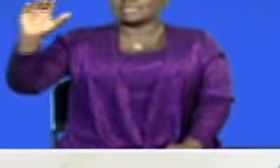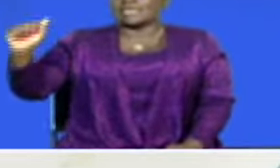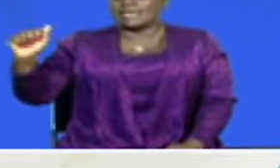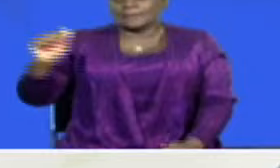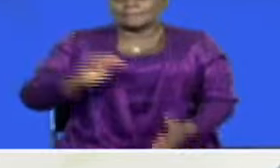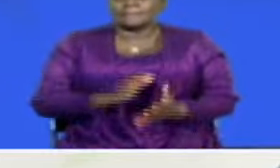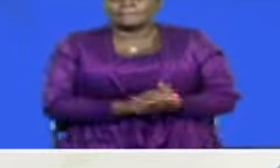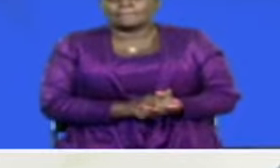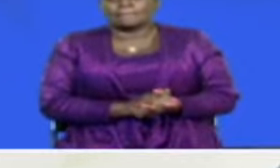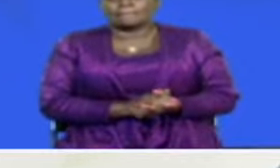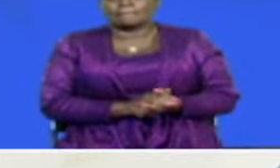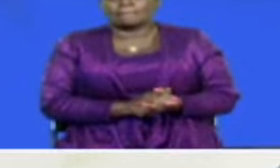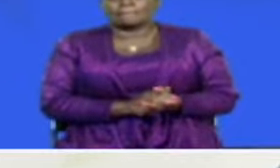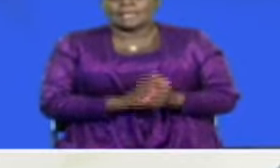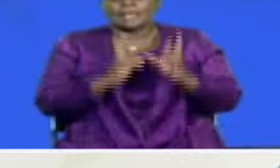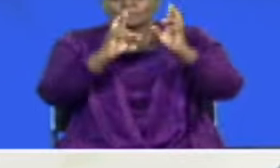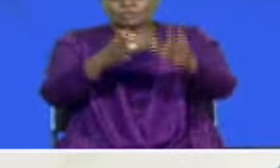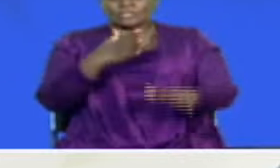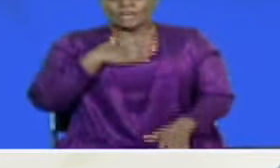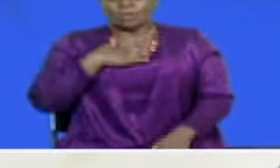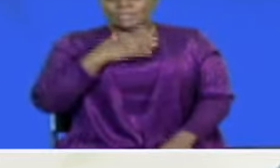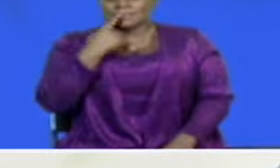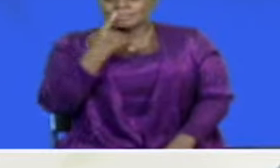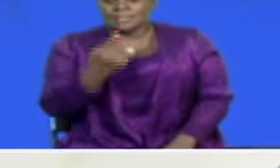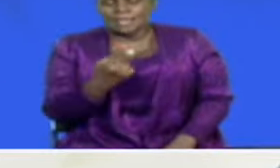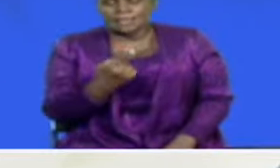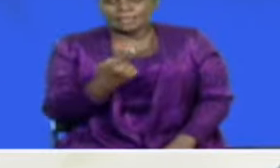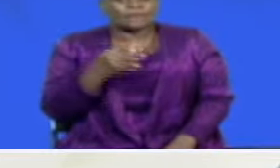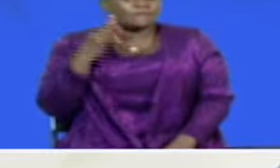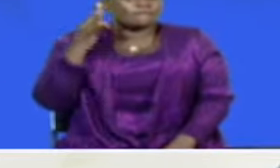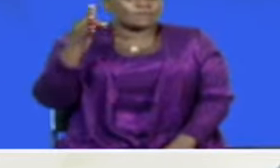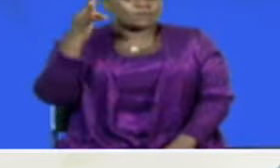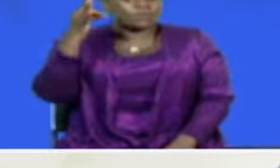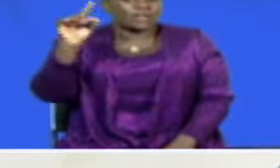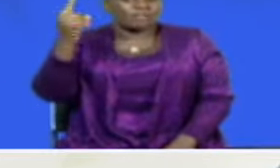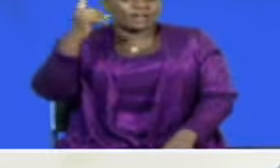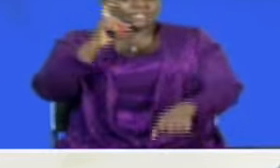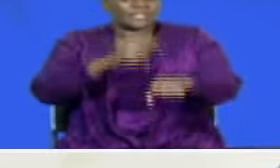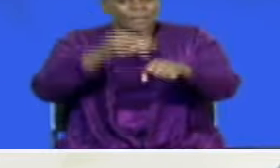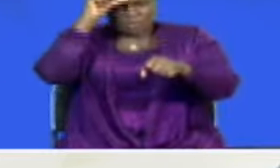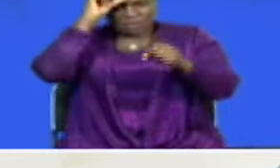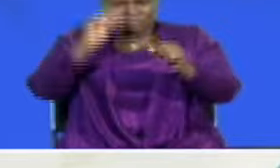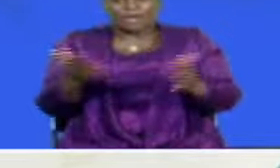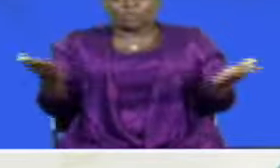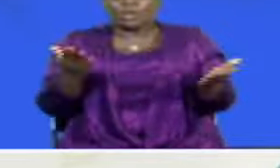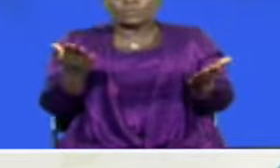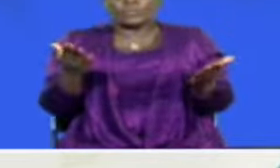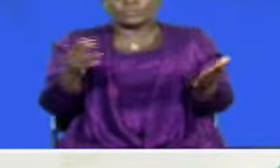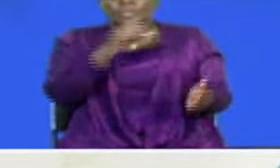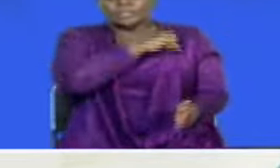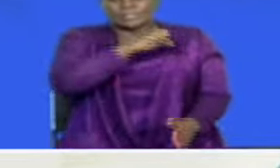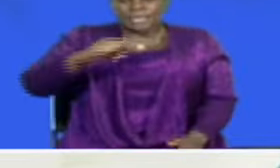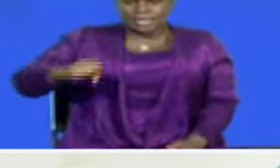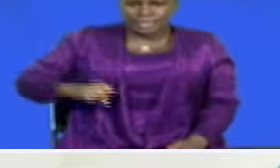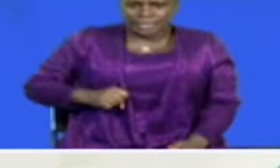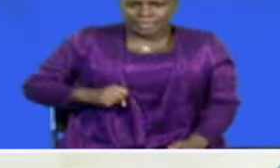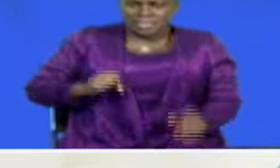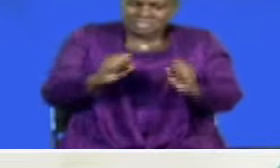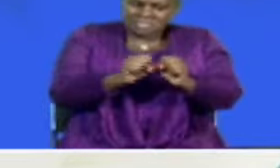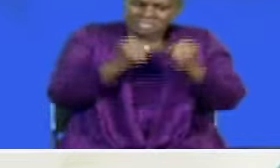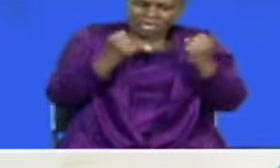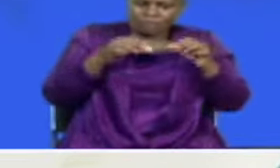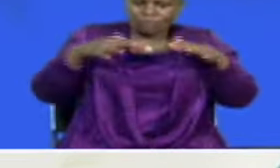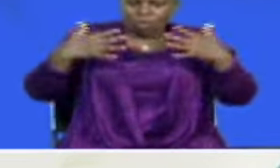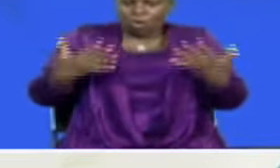Kiprotich Rogony. And as Bramwell Bwire reports, the fate of the first-term governor now lies with the Senate, which will either save him